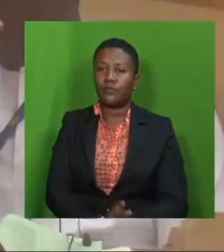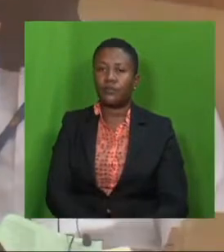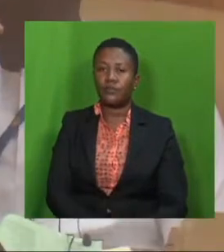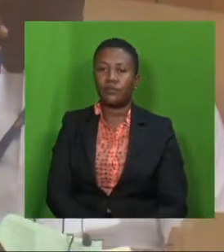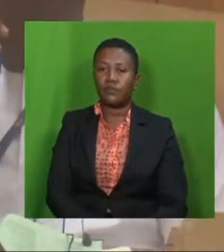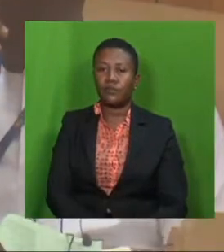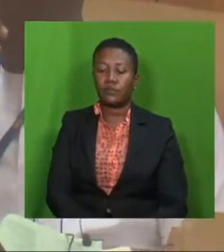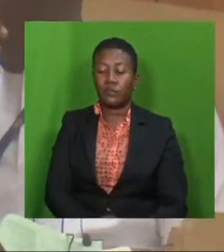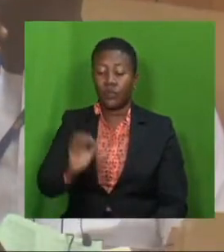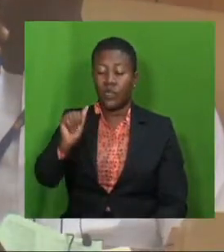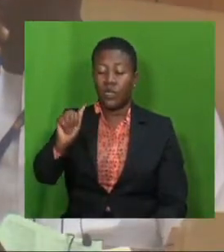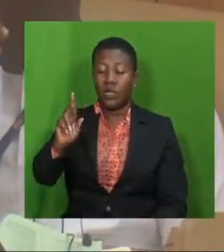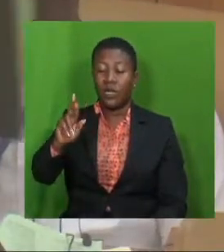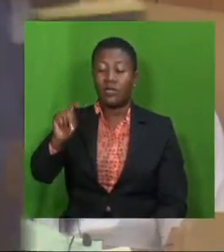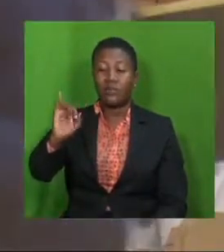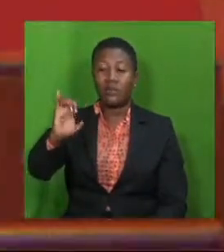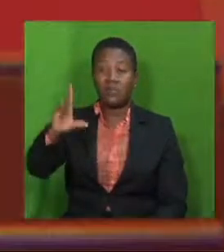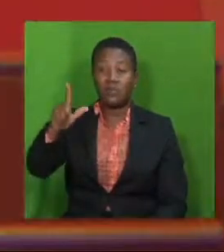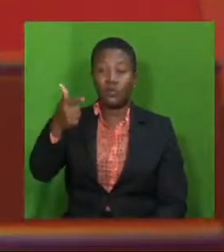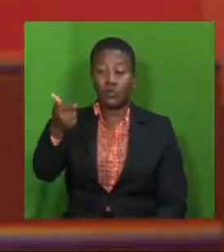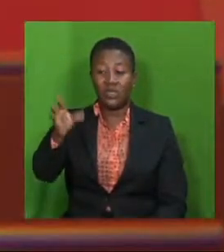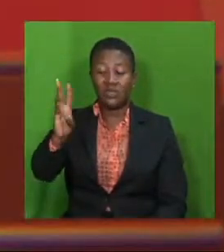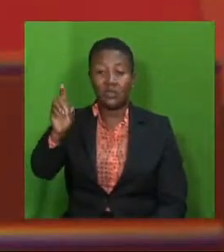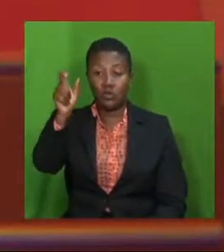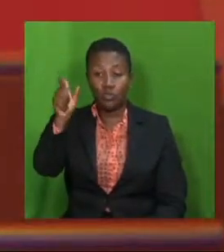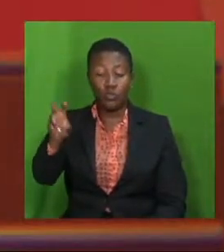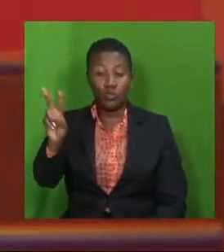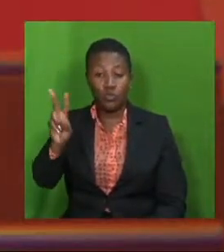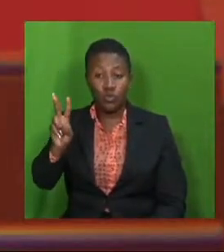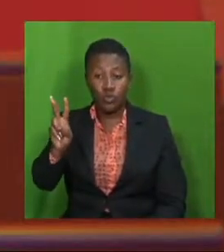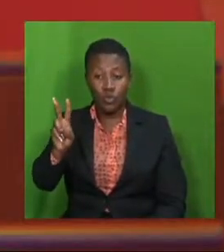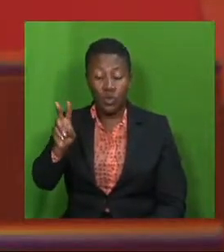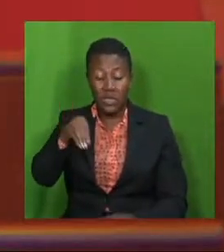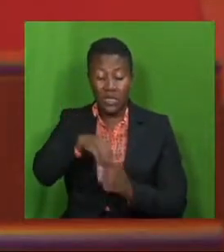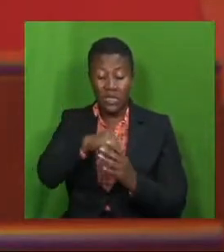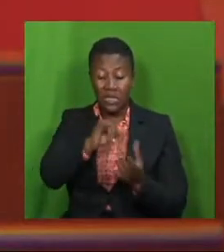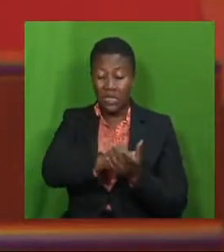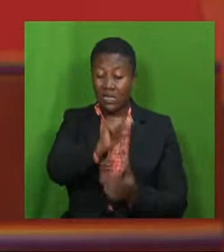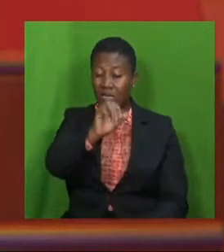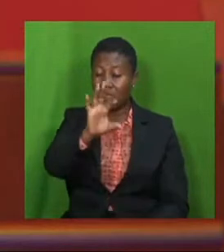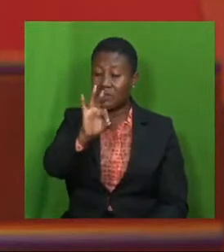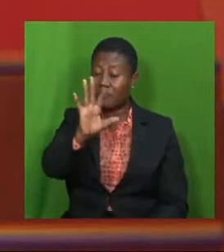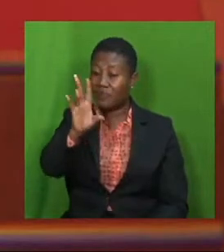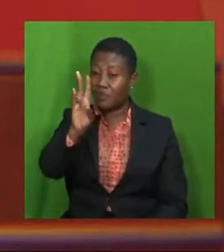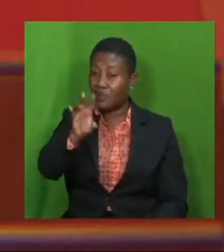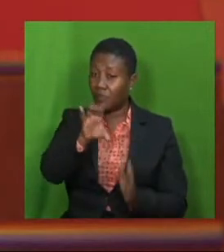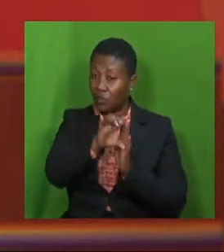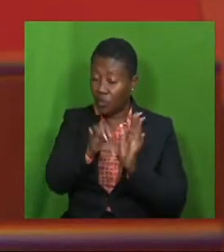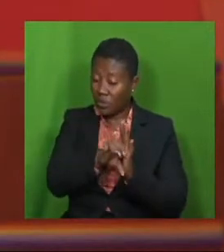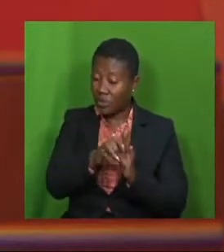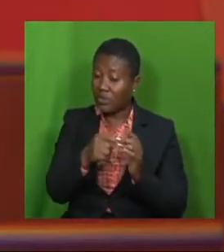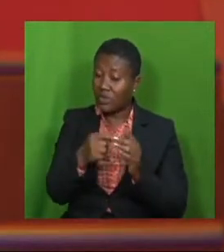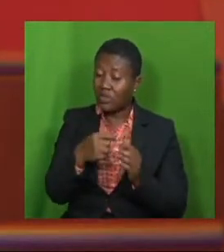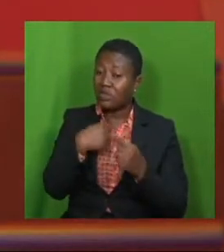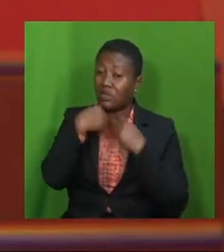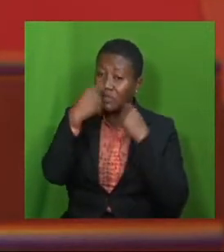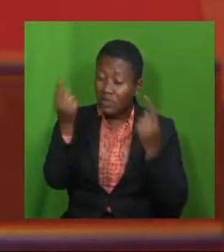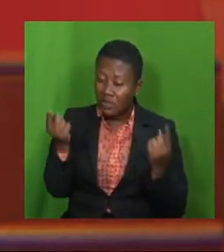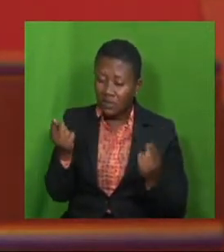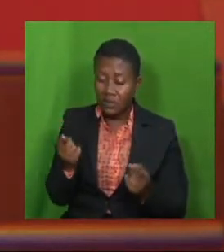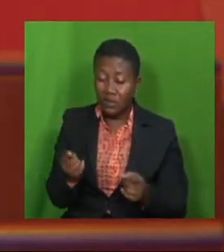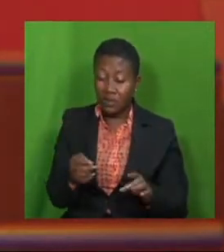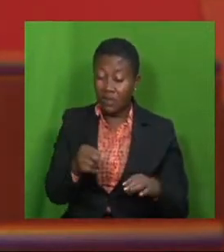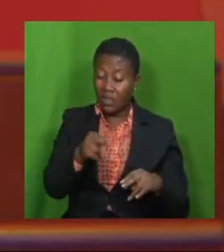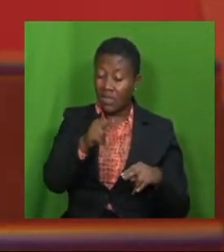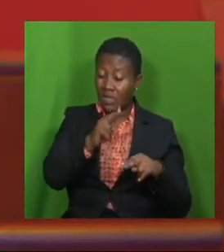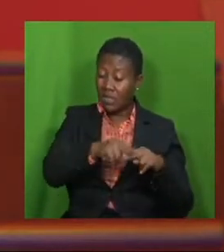Article 26(2) of the 1957 Constitution provides as follows, I quote, "The seat of a